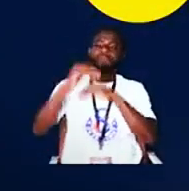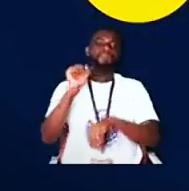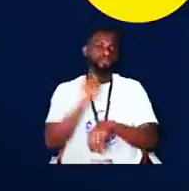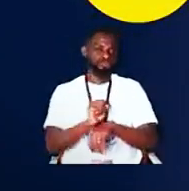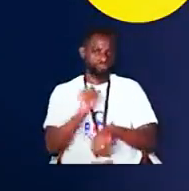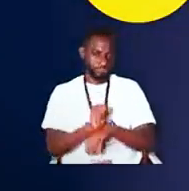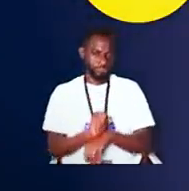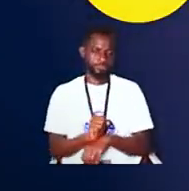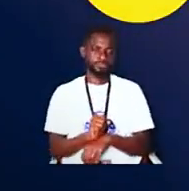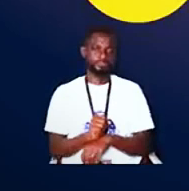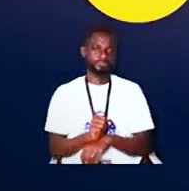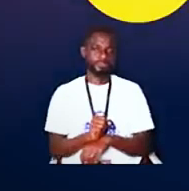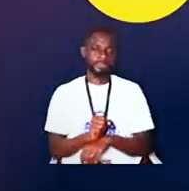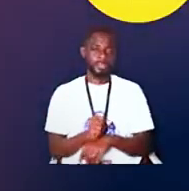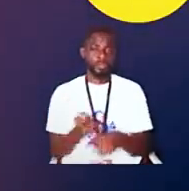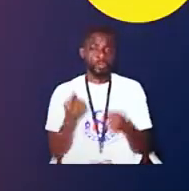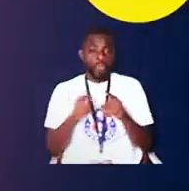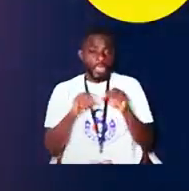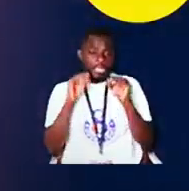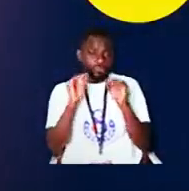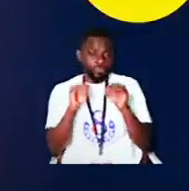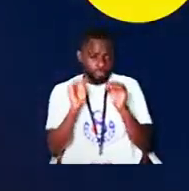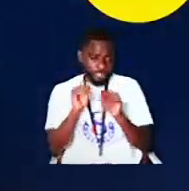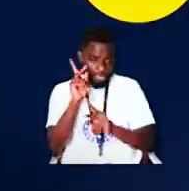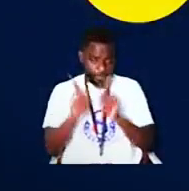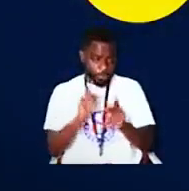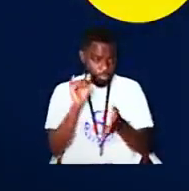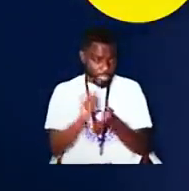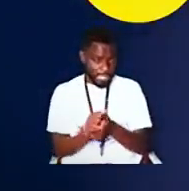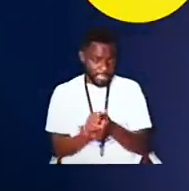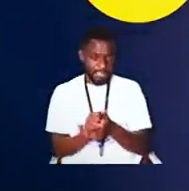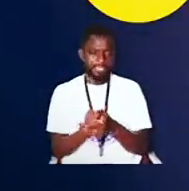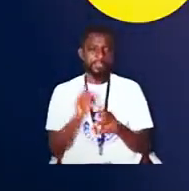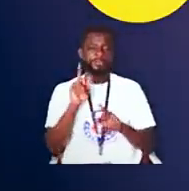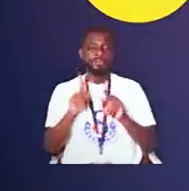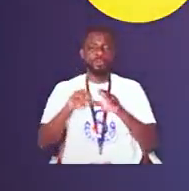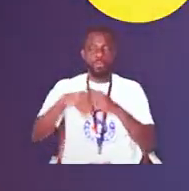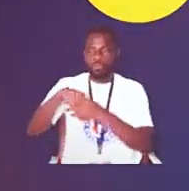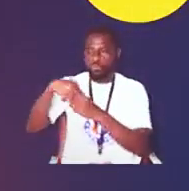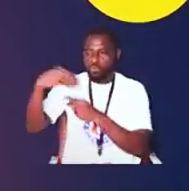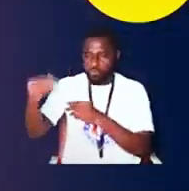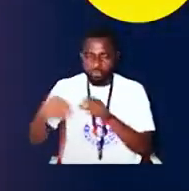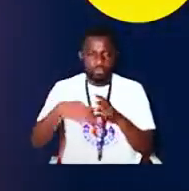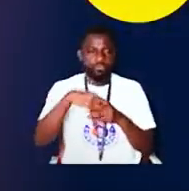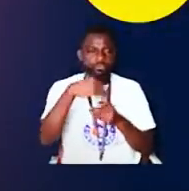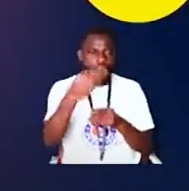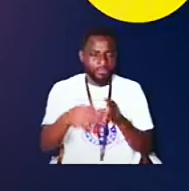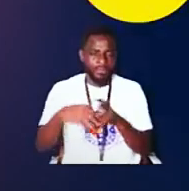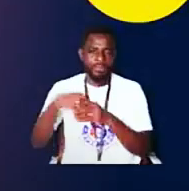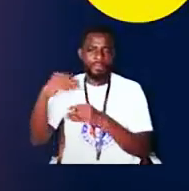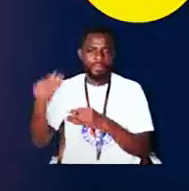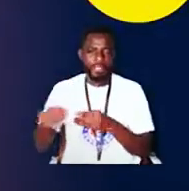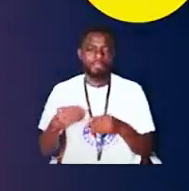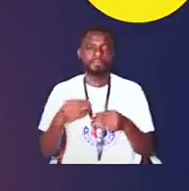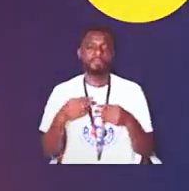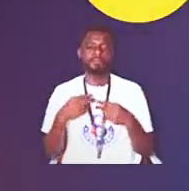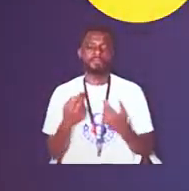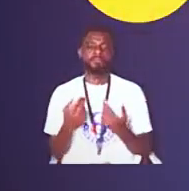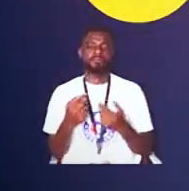they taught that, they taught the people this way, they went out there and then they put on their